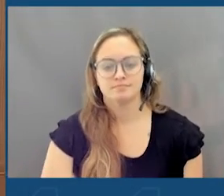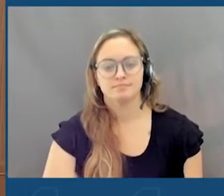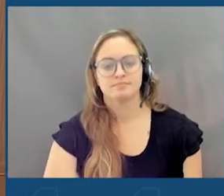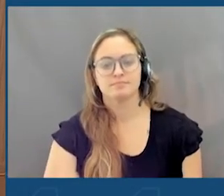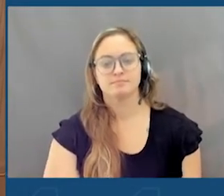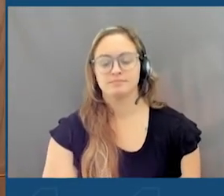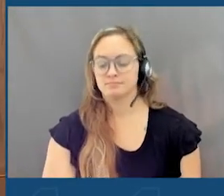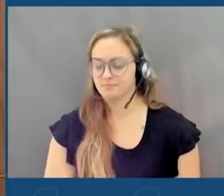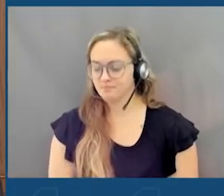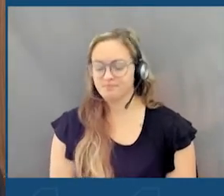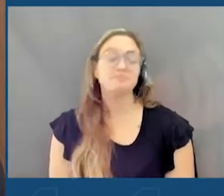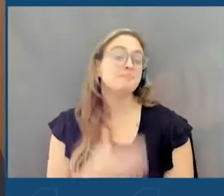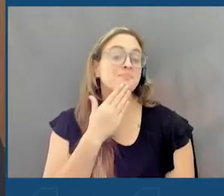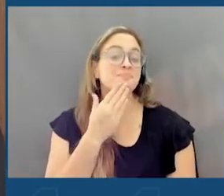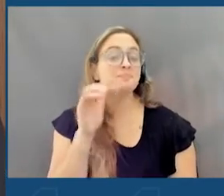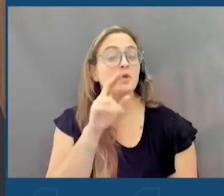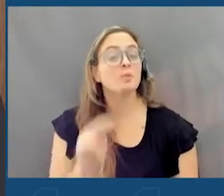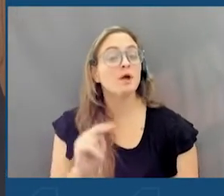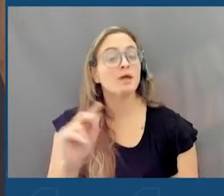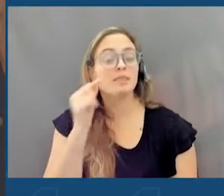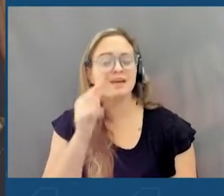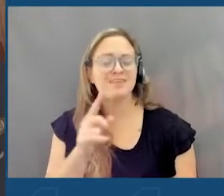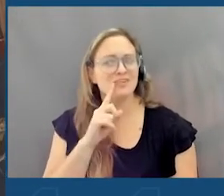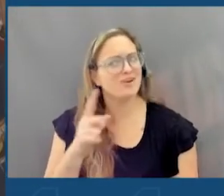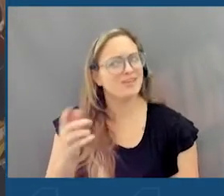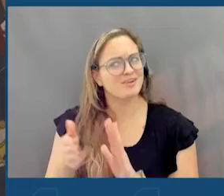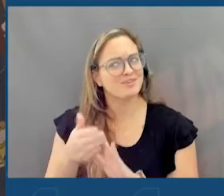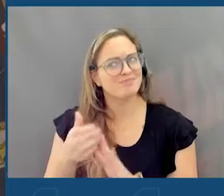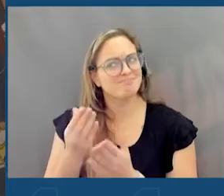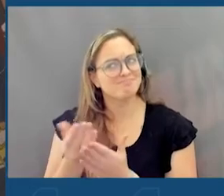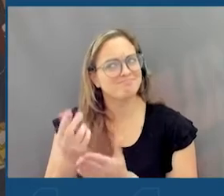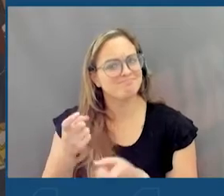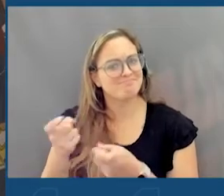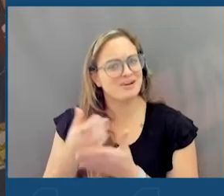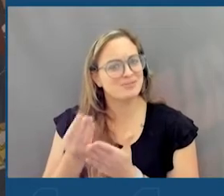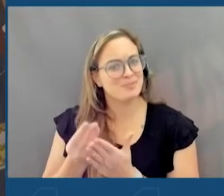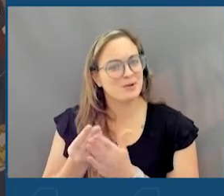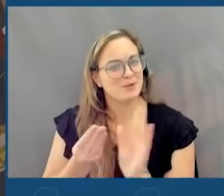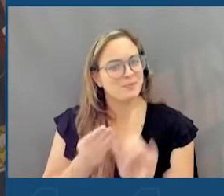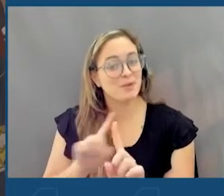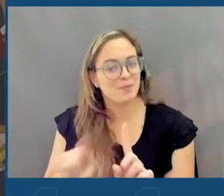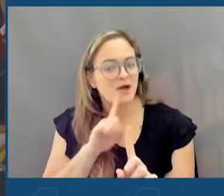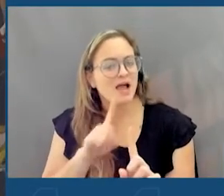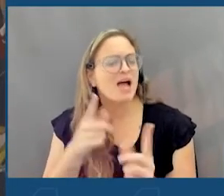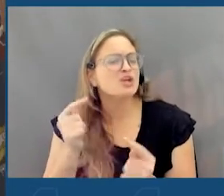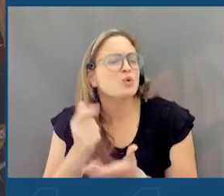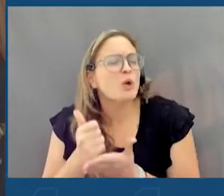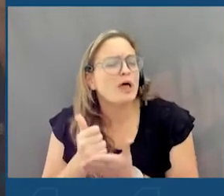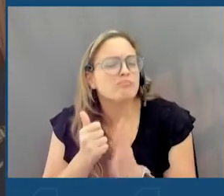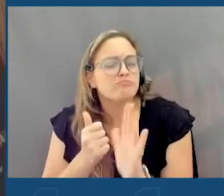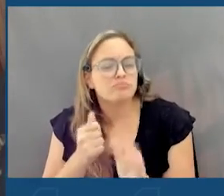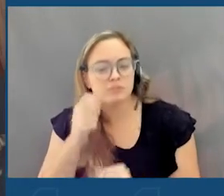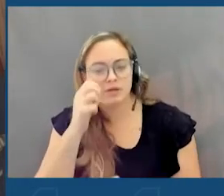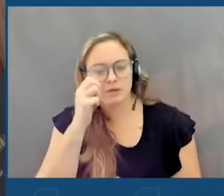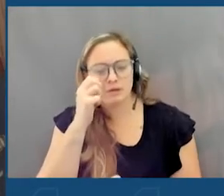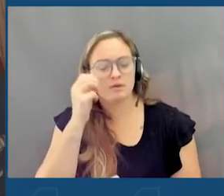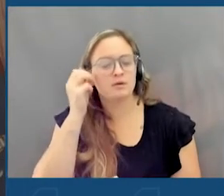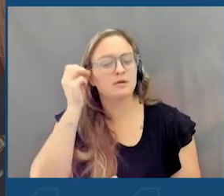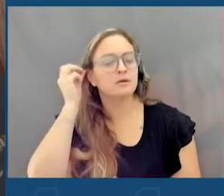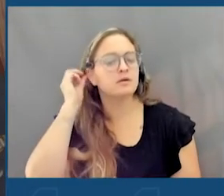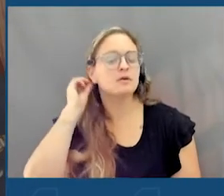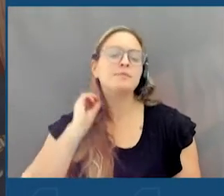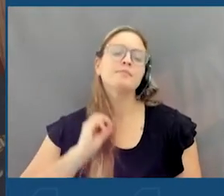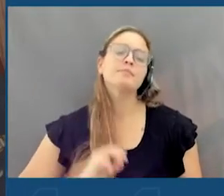Thank you, Brian. The governor's really in charge of the money, but I try and help. I have a little role in that,